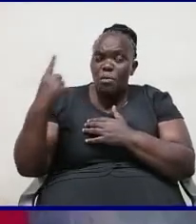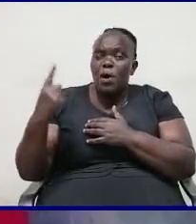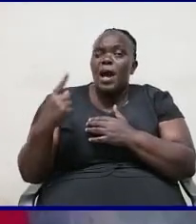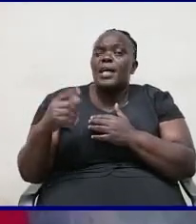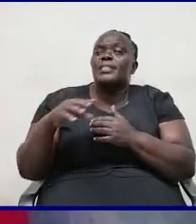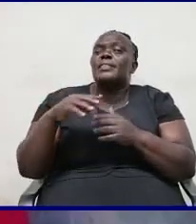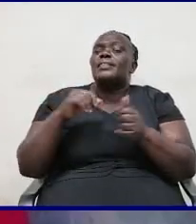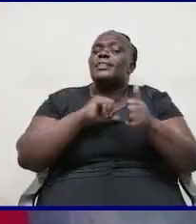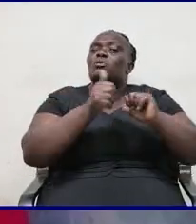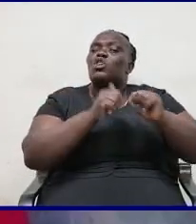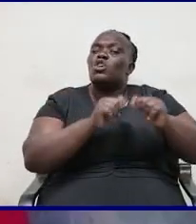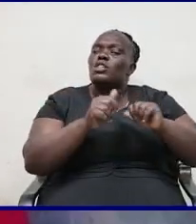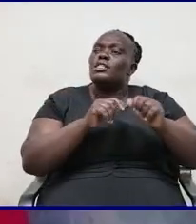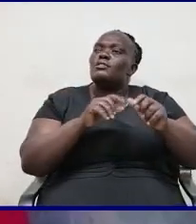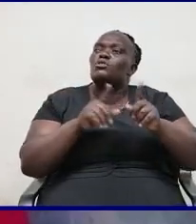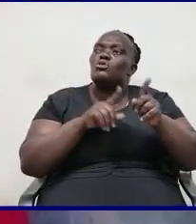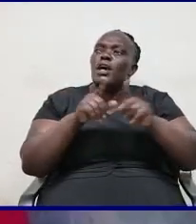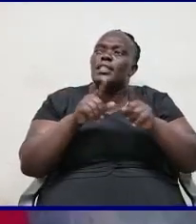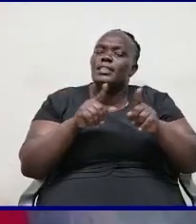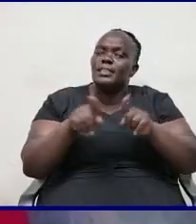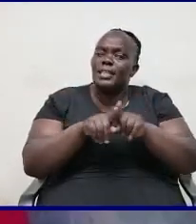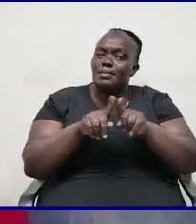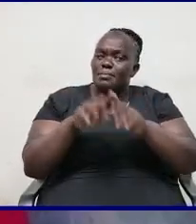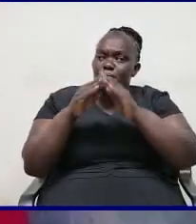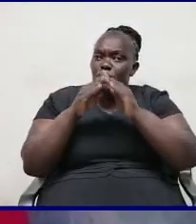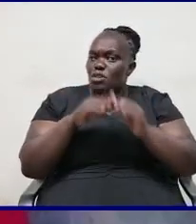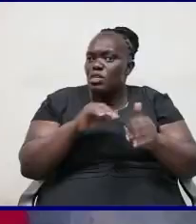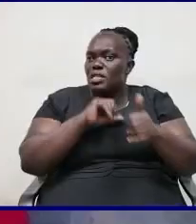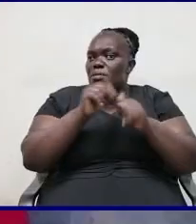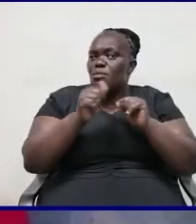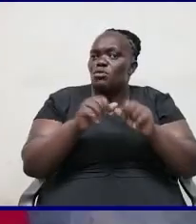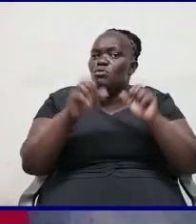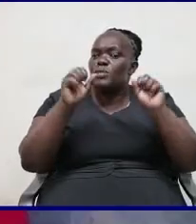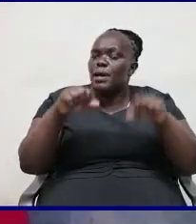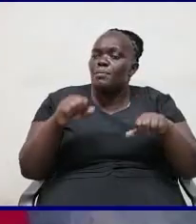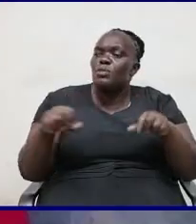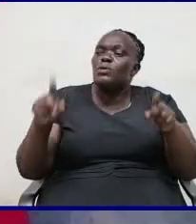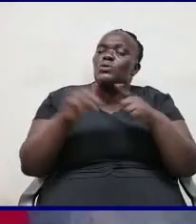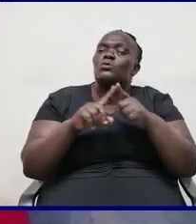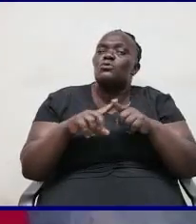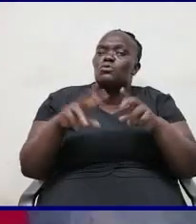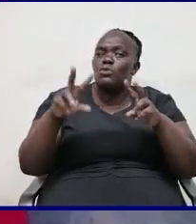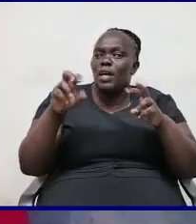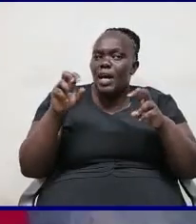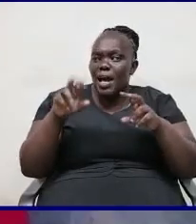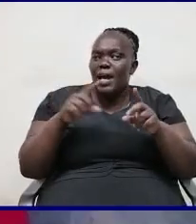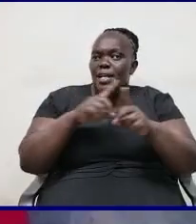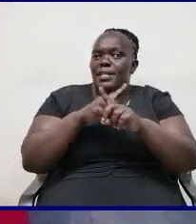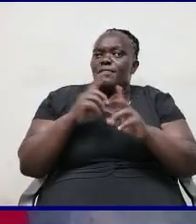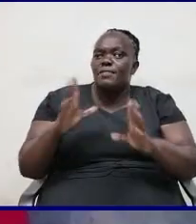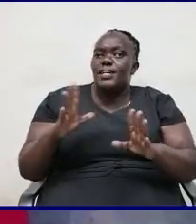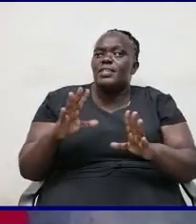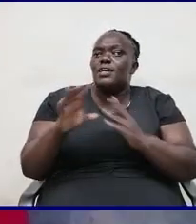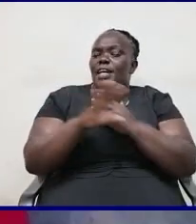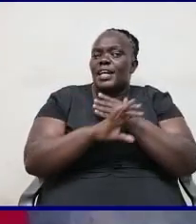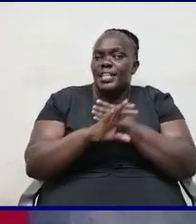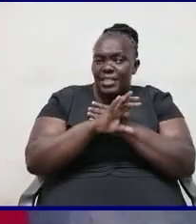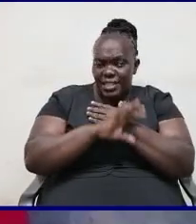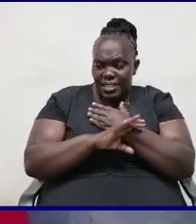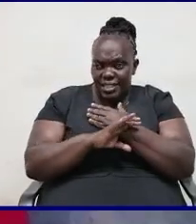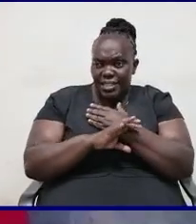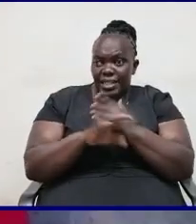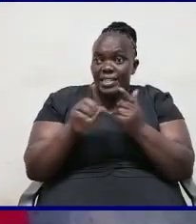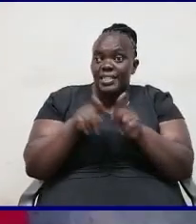is sports tourism. We're leveraging on sports to be able to attract events to our country, to attract visitors to our